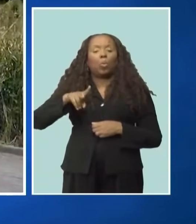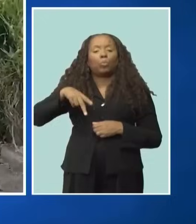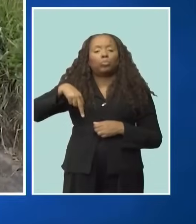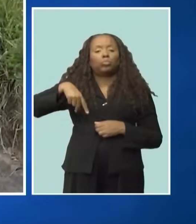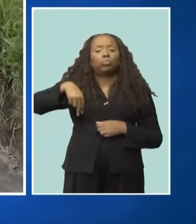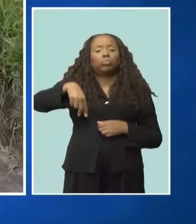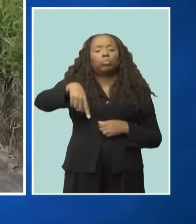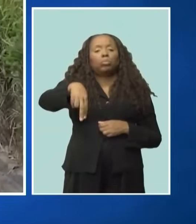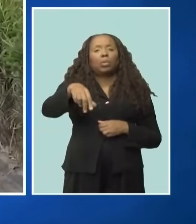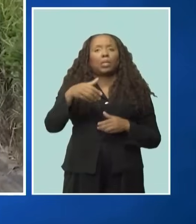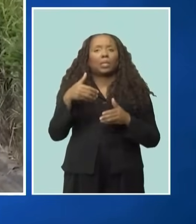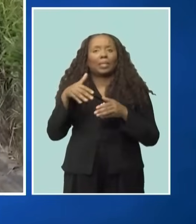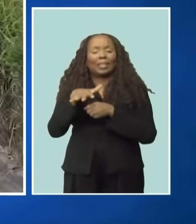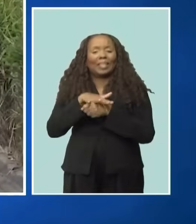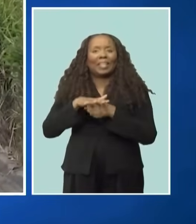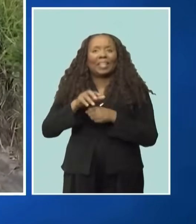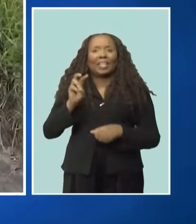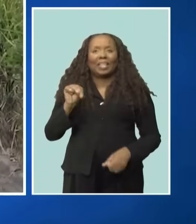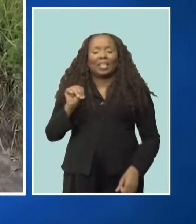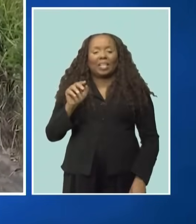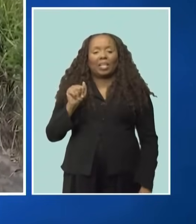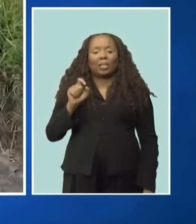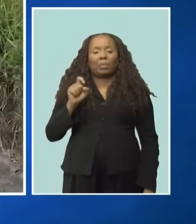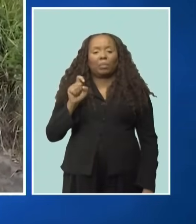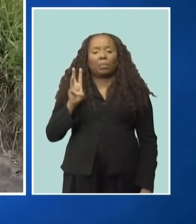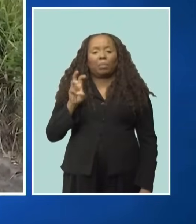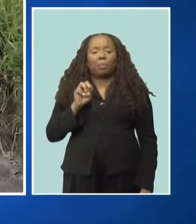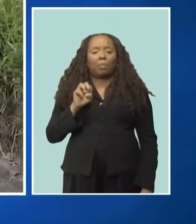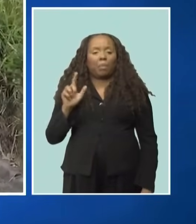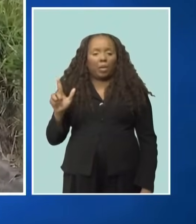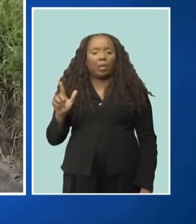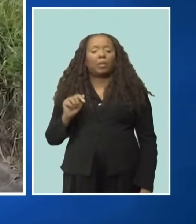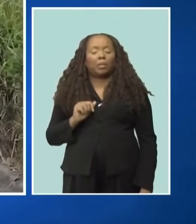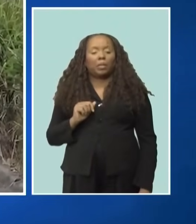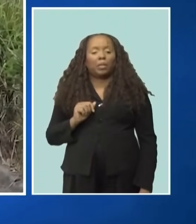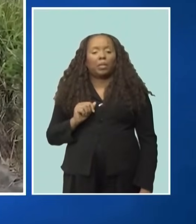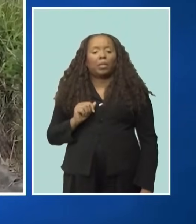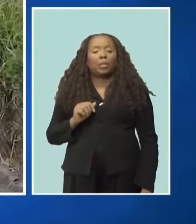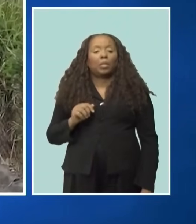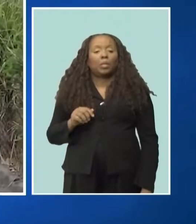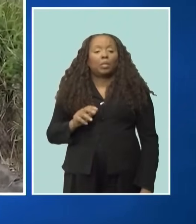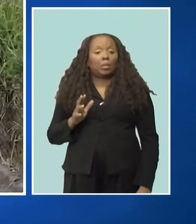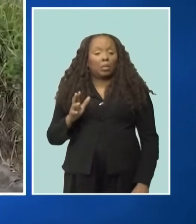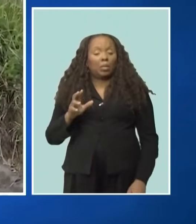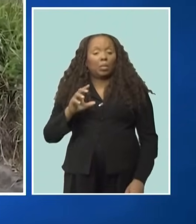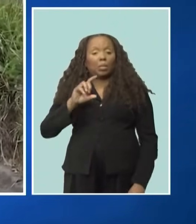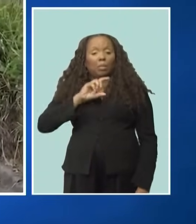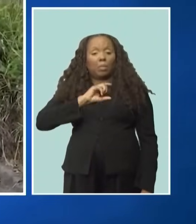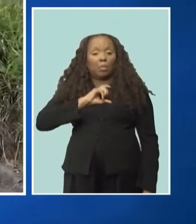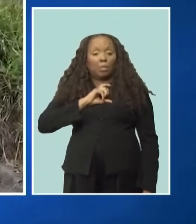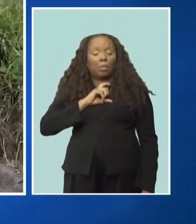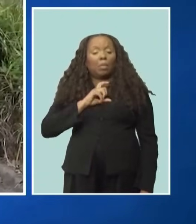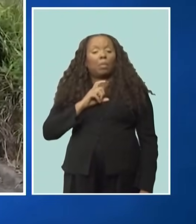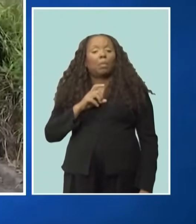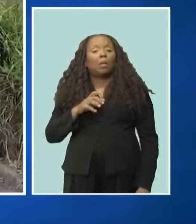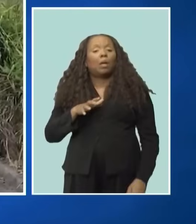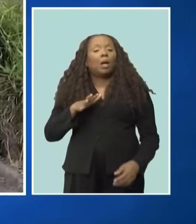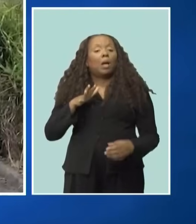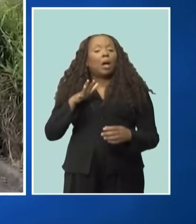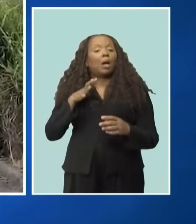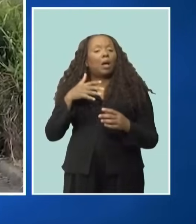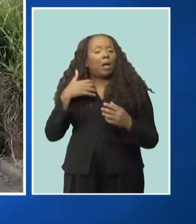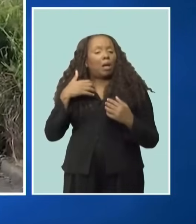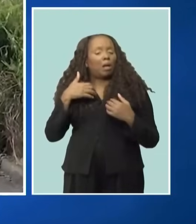throw away from the Hard Court in Silver Hill, where Jonathan was shot while watching a netball game. CBC understands 2 people are in